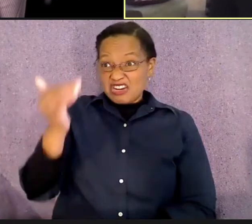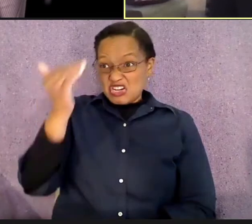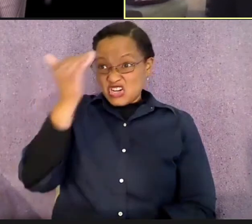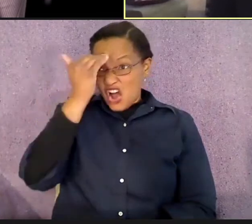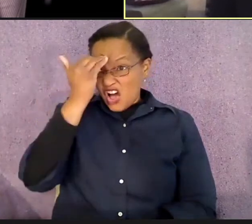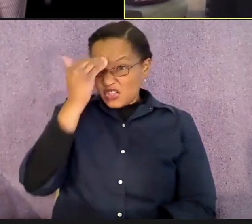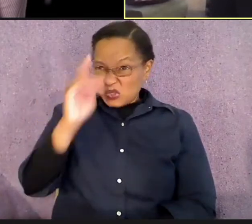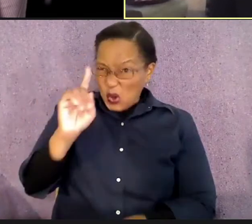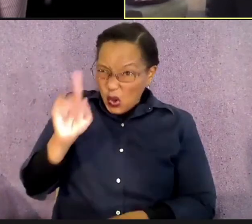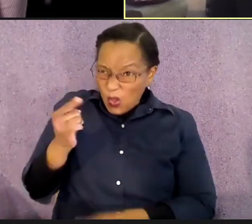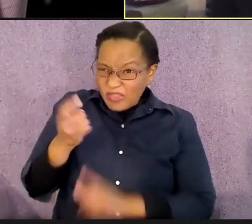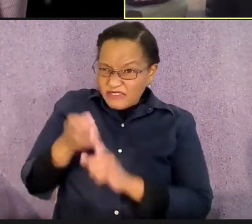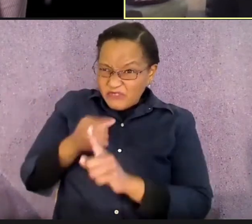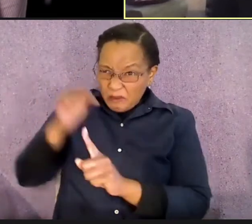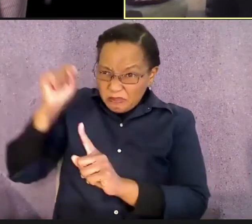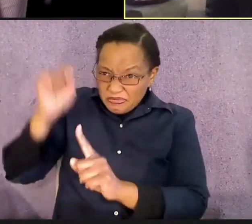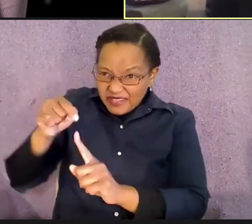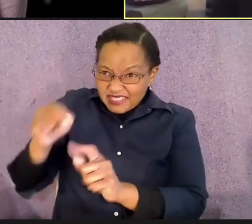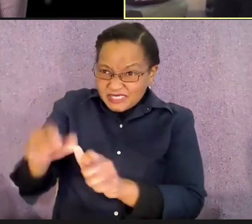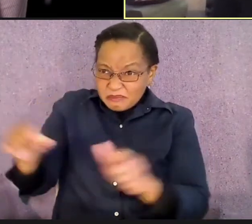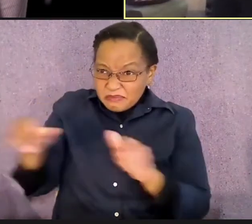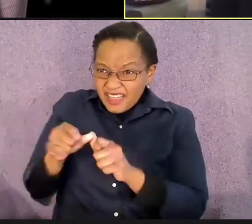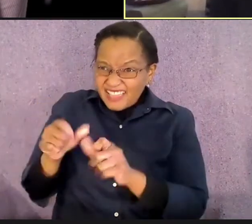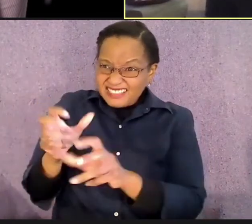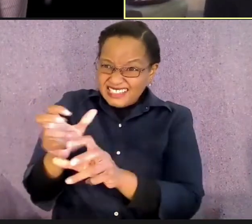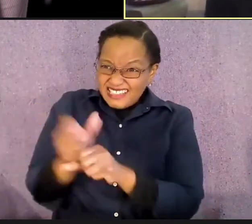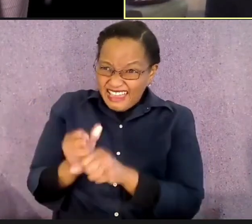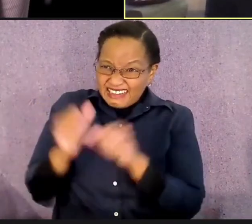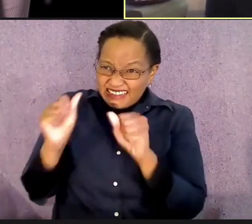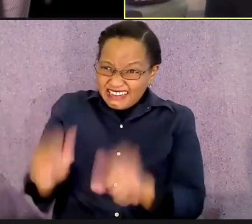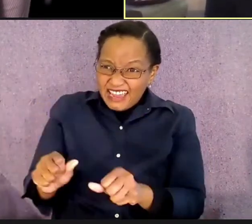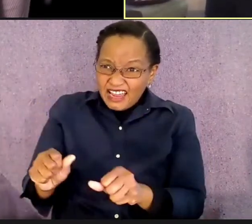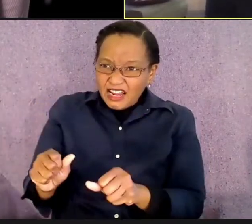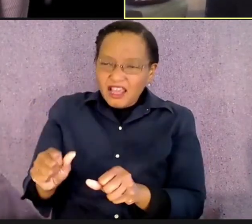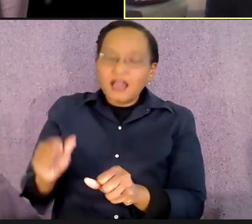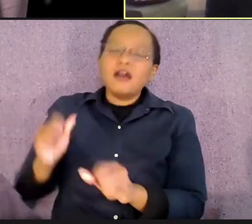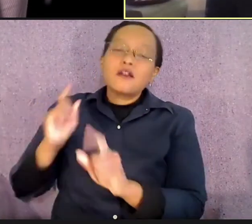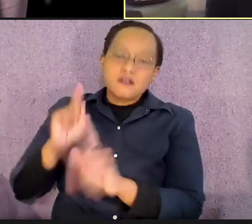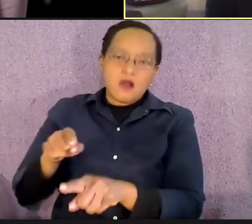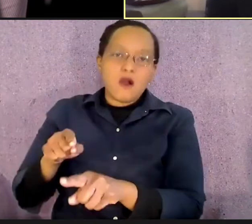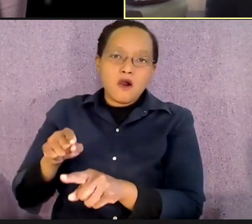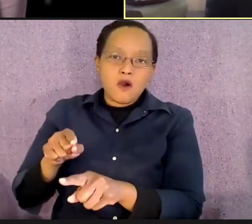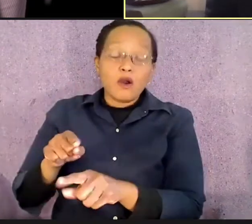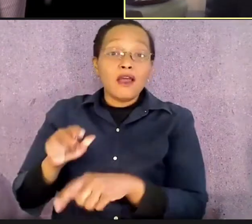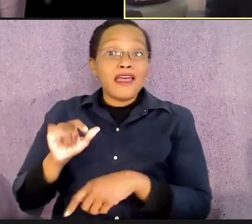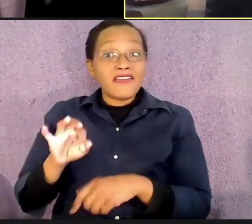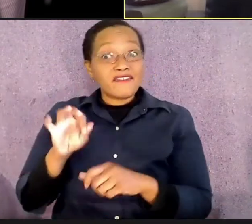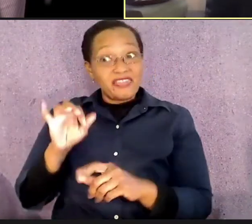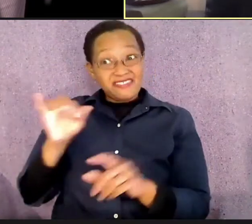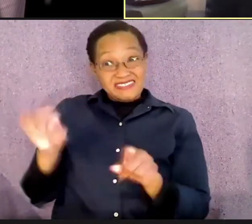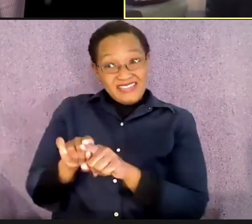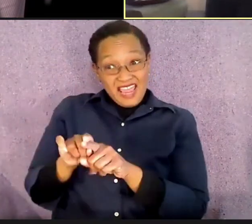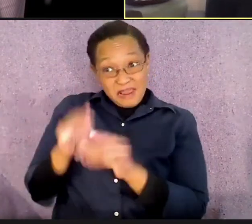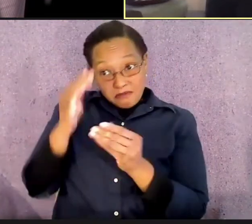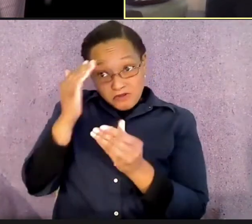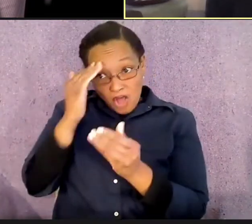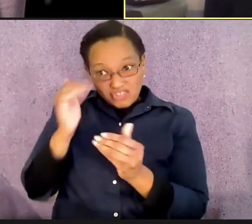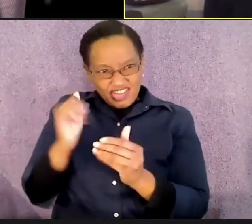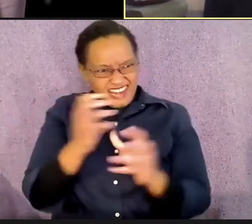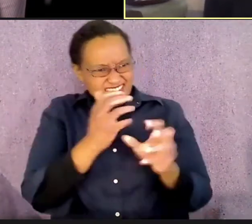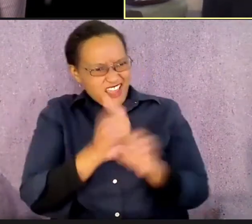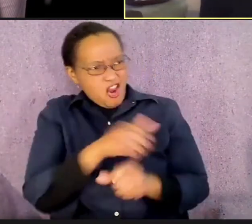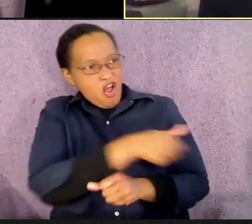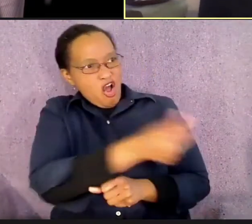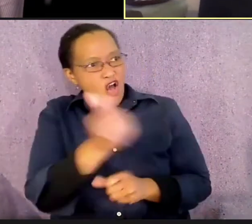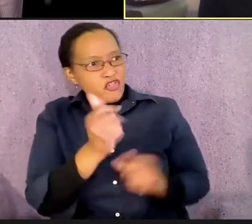that's when you have to go. If there's other ways to get that knowledge, then maybe invest in those other ways, because there are many, and no shade